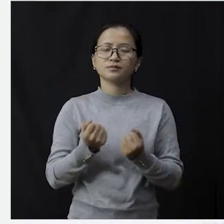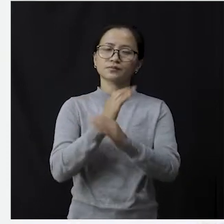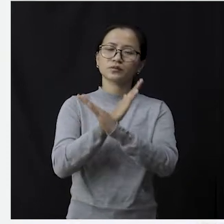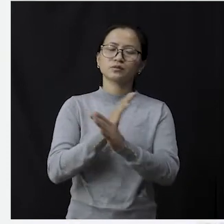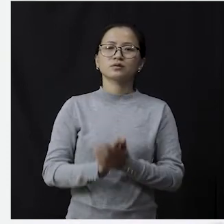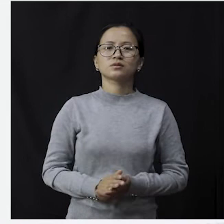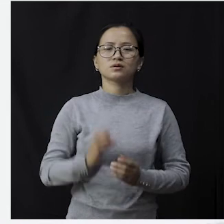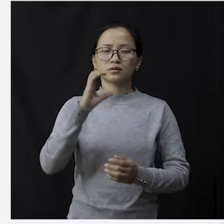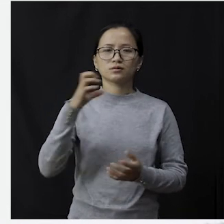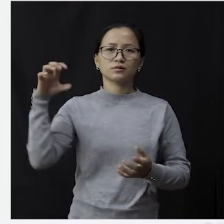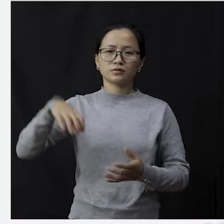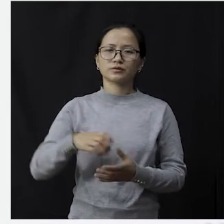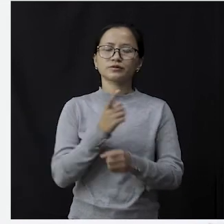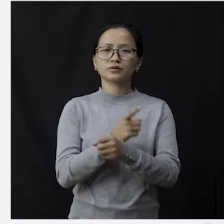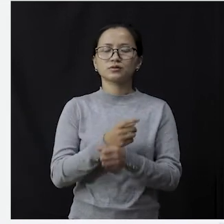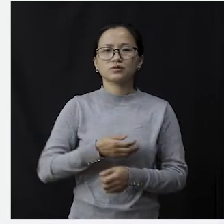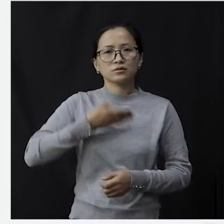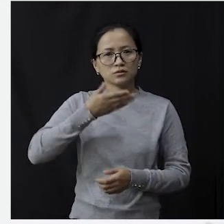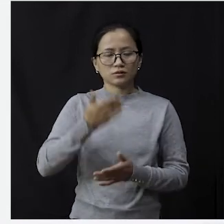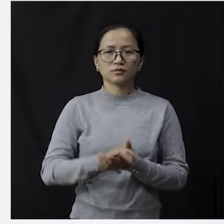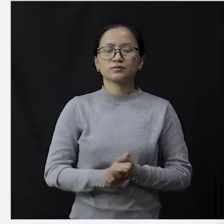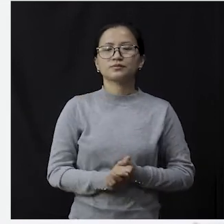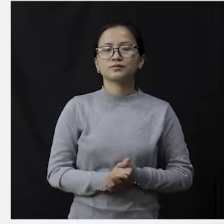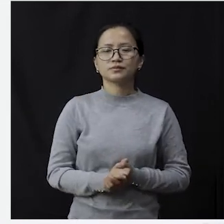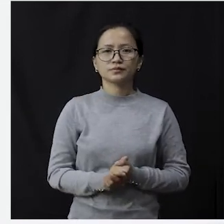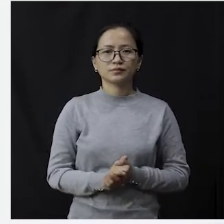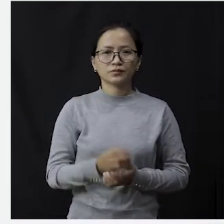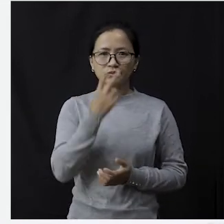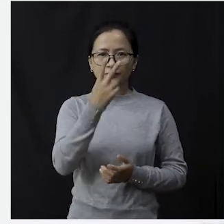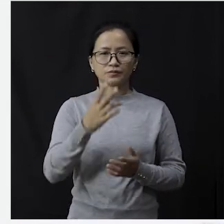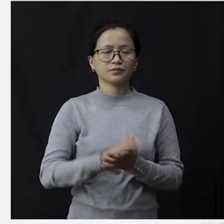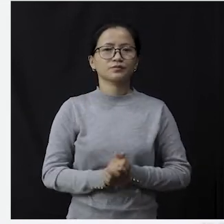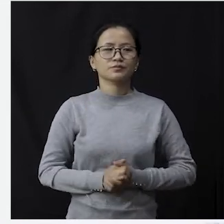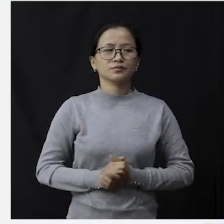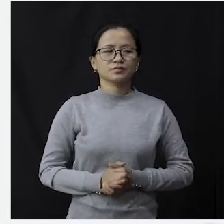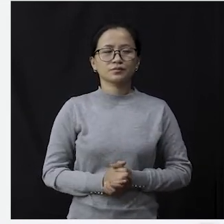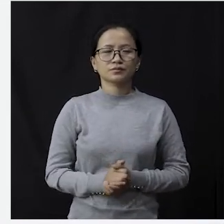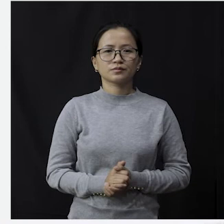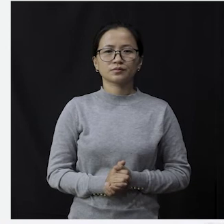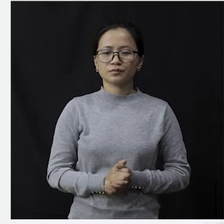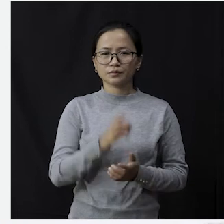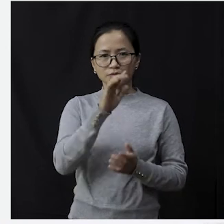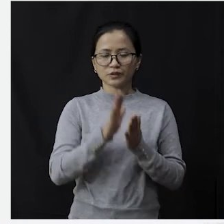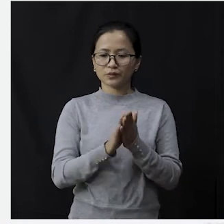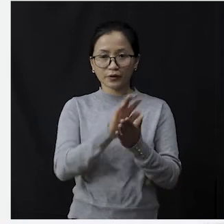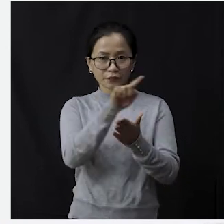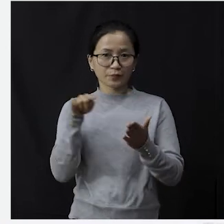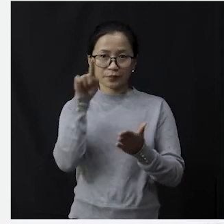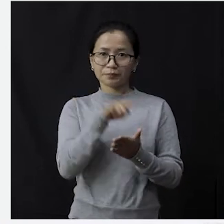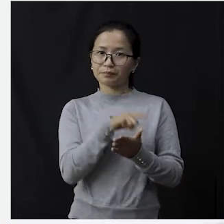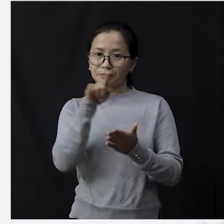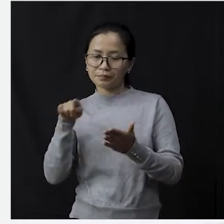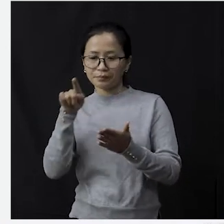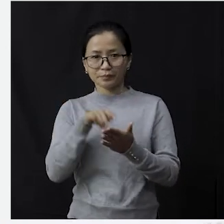the students. Ma'am have got one activity for you. You can see there that is an activity. You have to match the